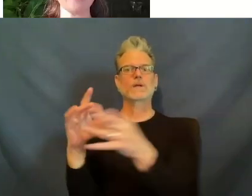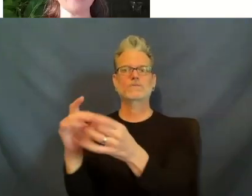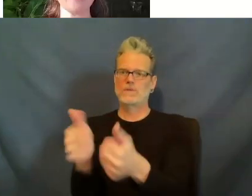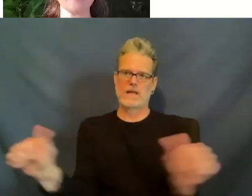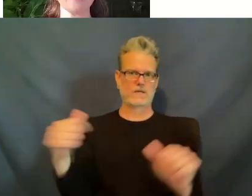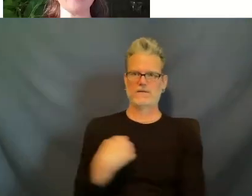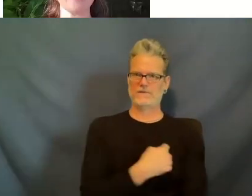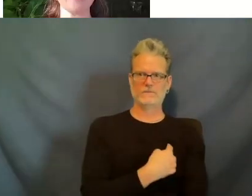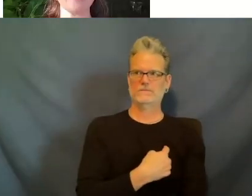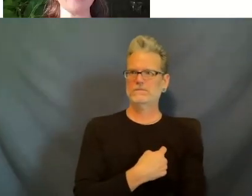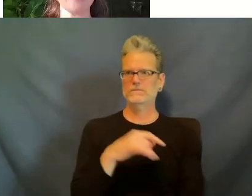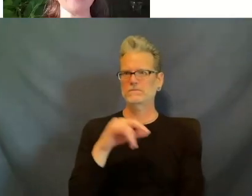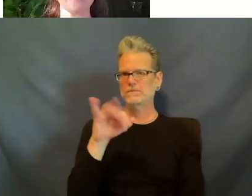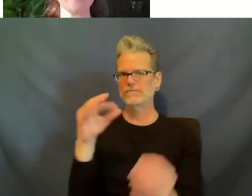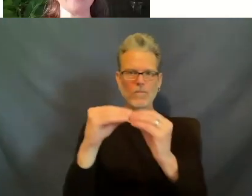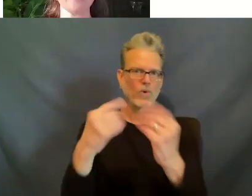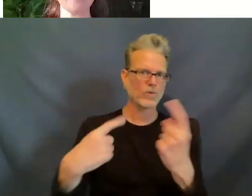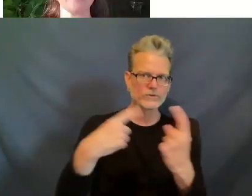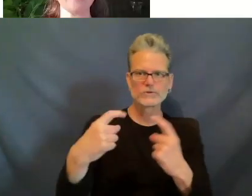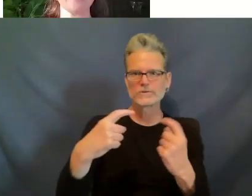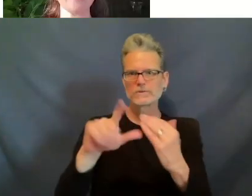if you have follow-up questions or needs.